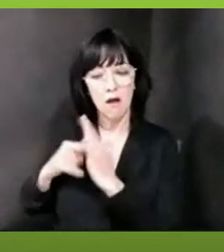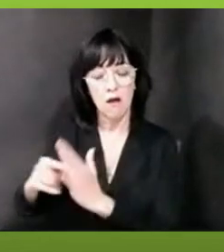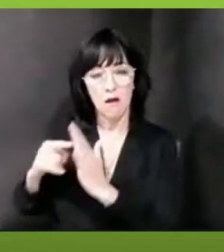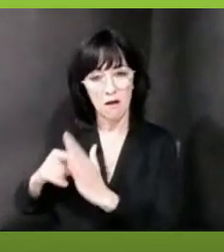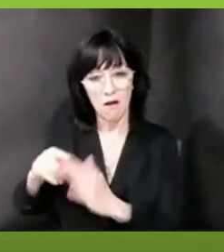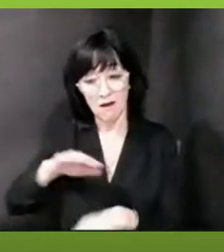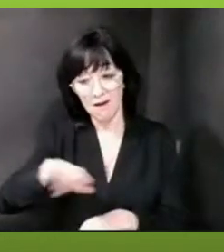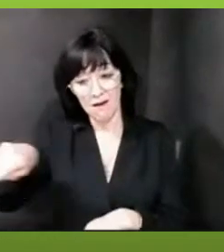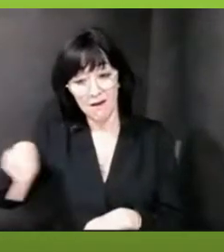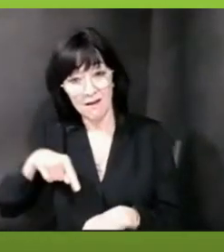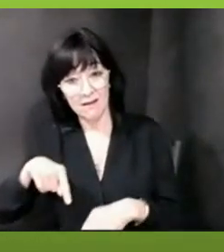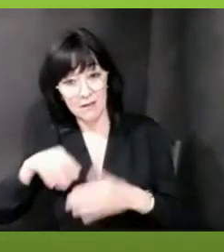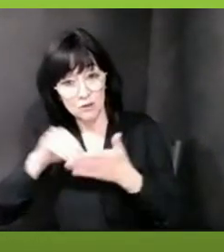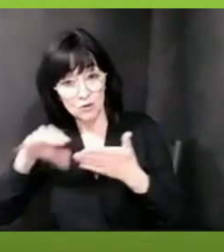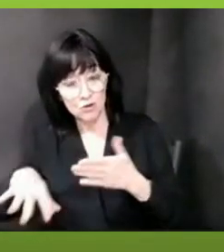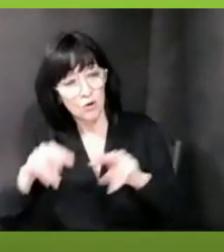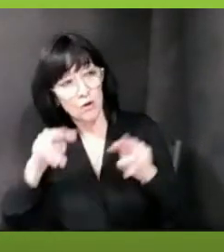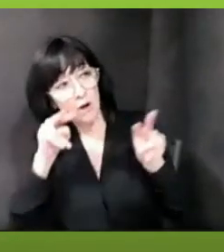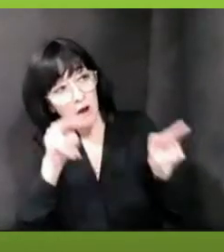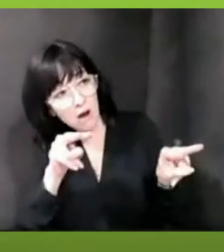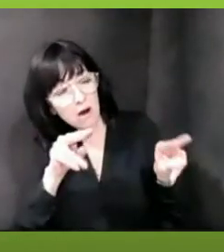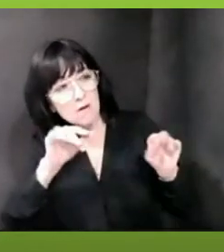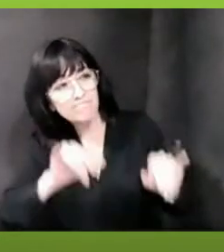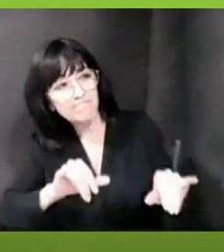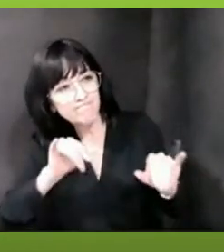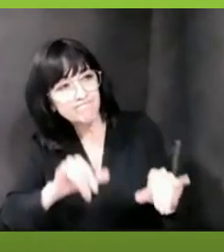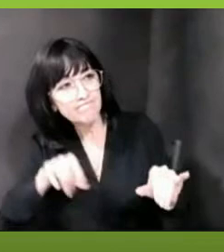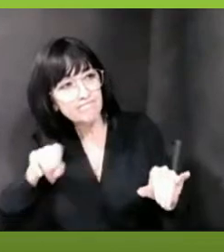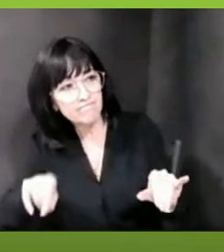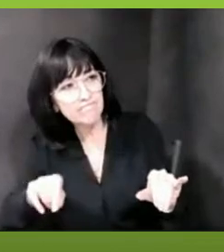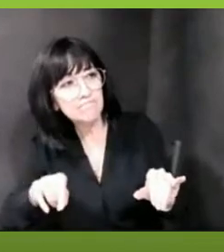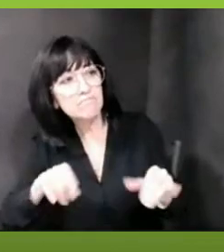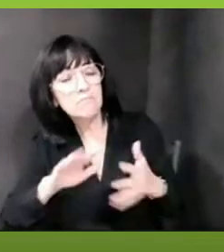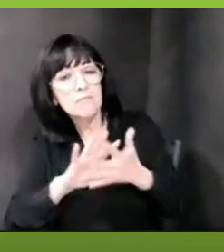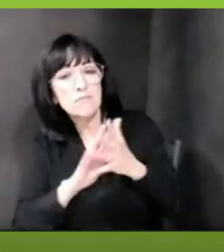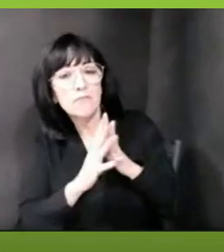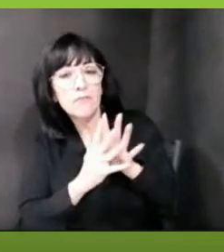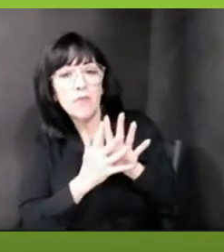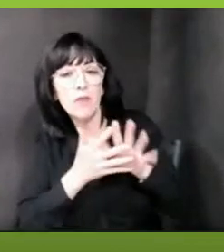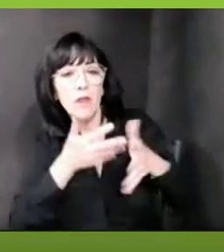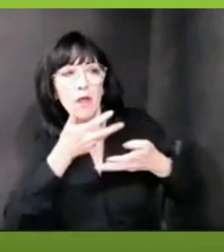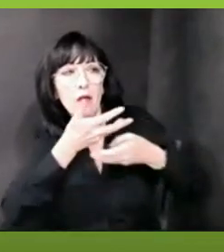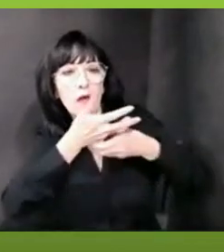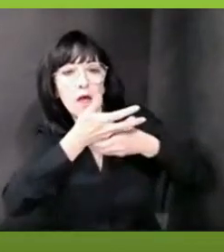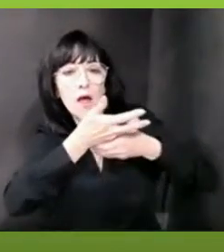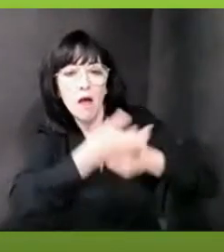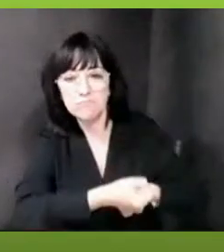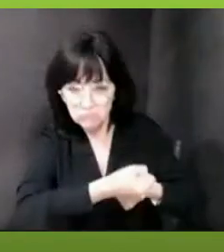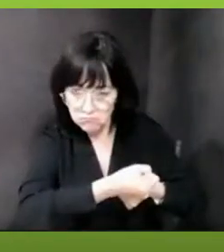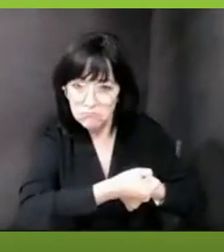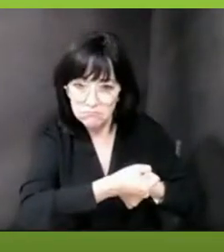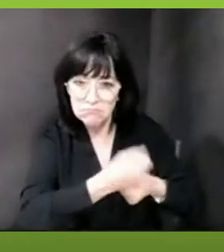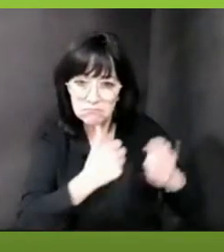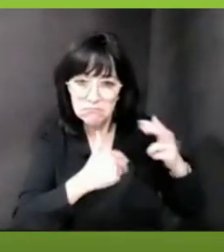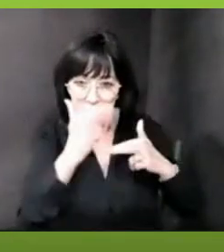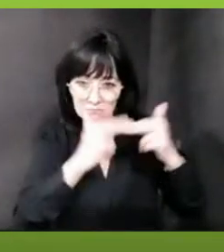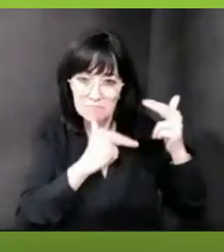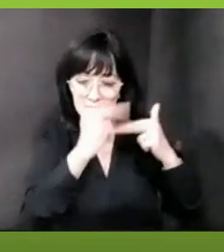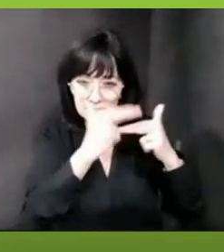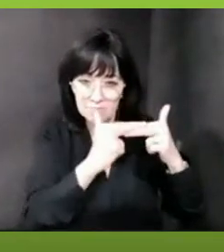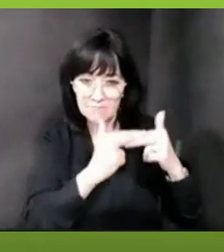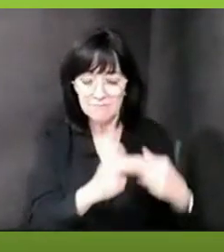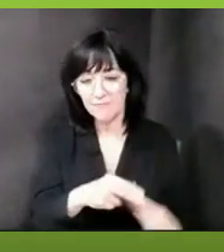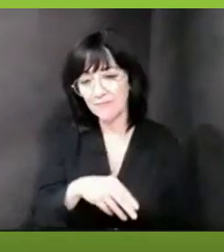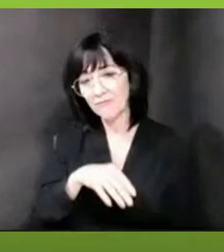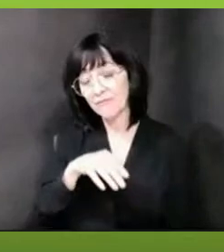very trauma-informed, restorative practice. We work with a lot of replacement behaviors. There was one thing actually that I took